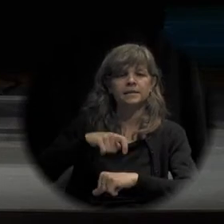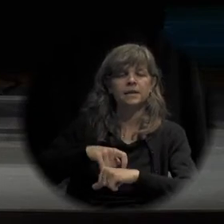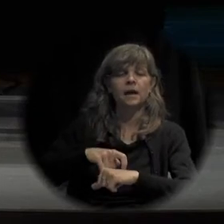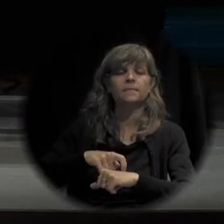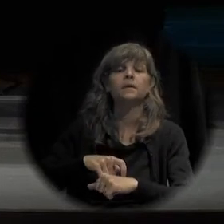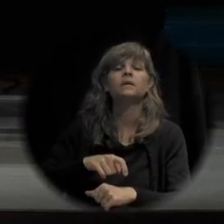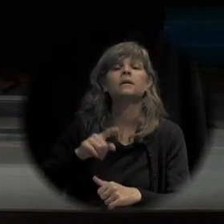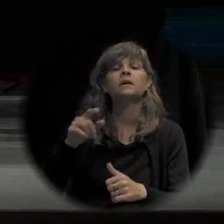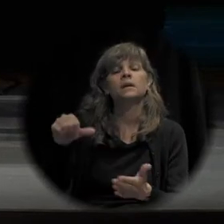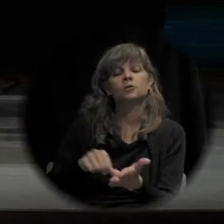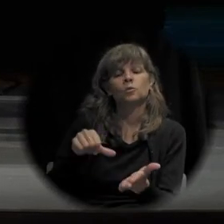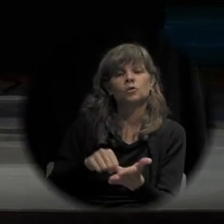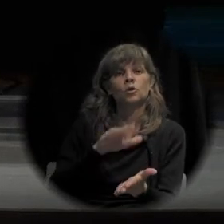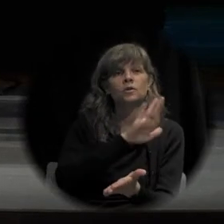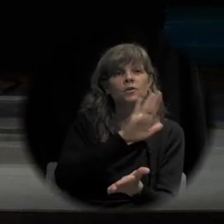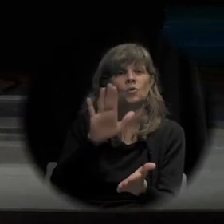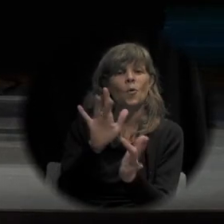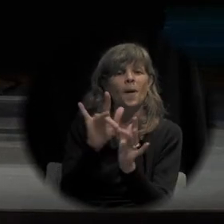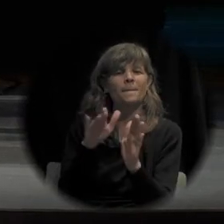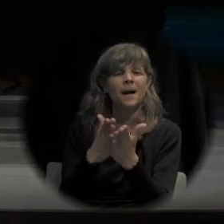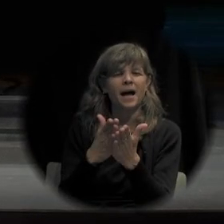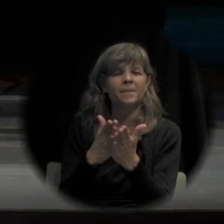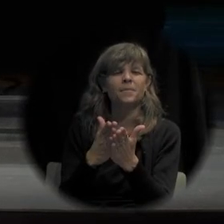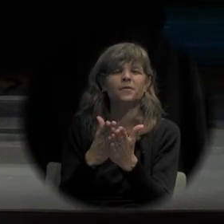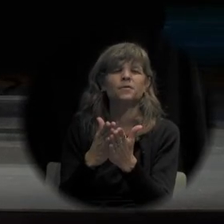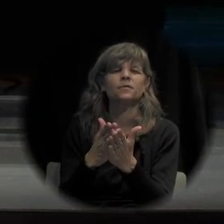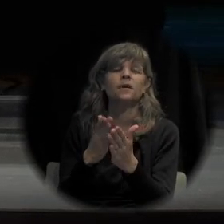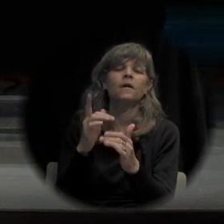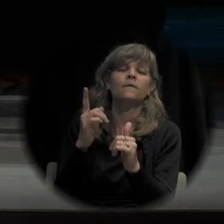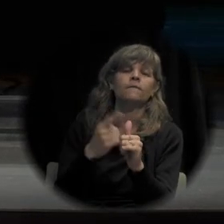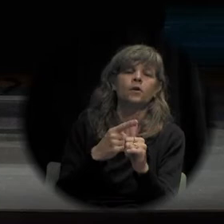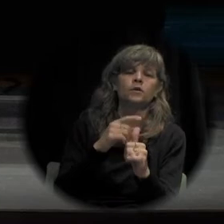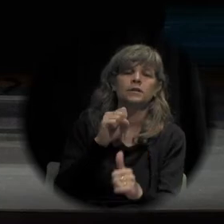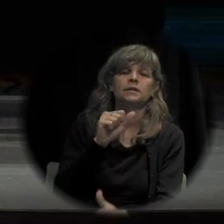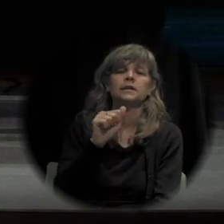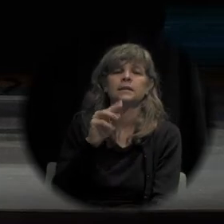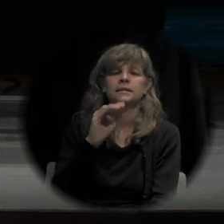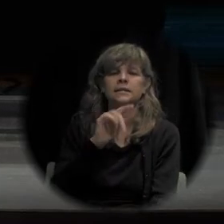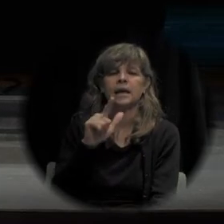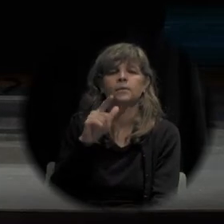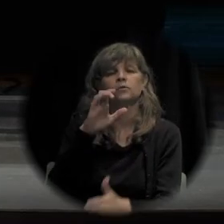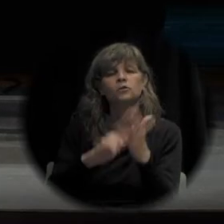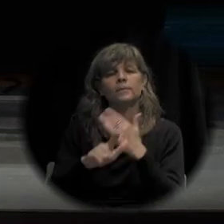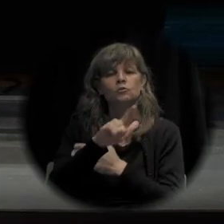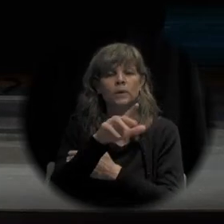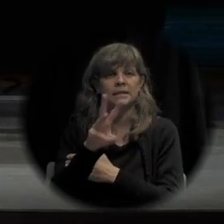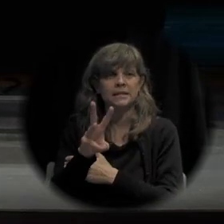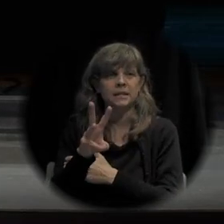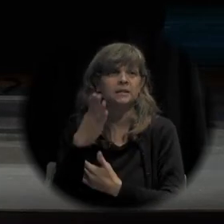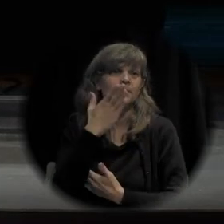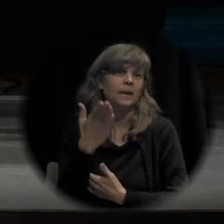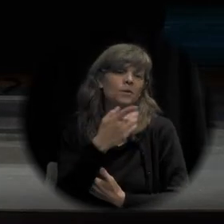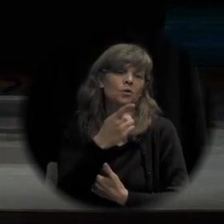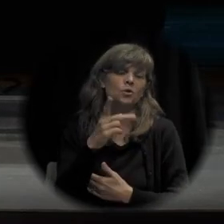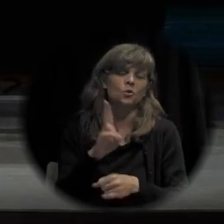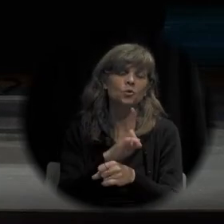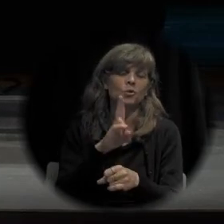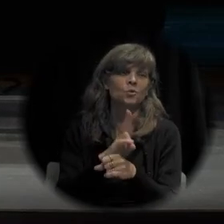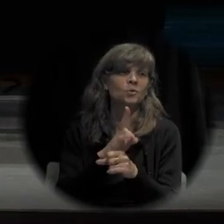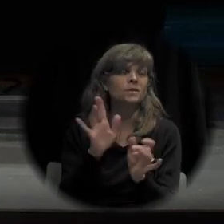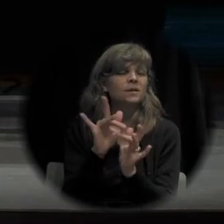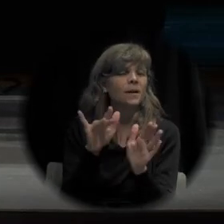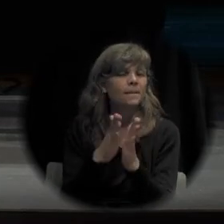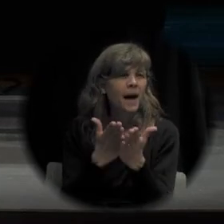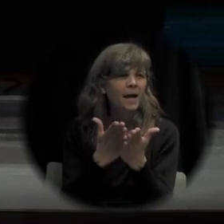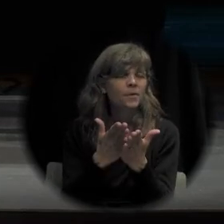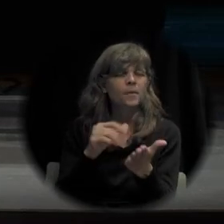with me in your Bibles or in your devices to 1 Samuel chapter 26. If you use the Pew Bible in front of you, it's page